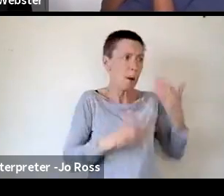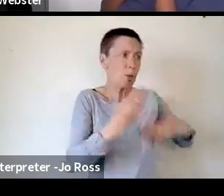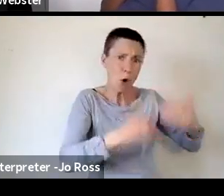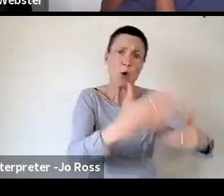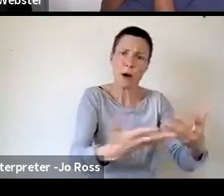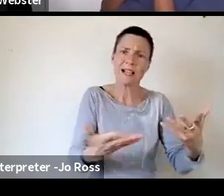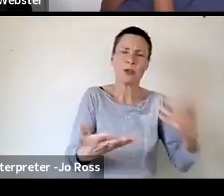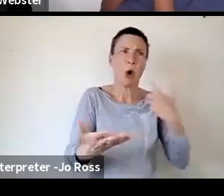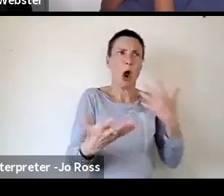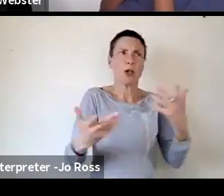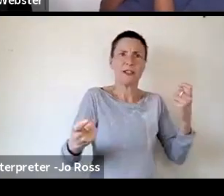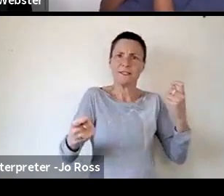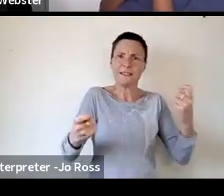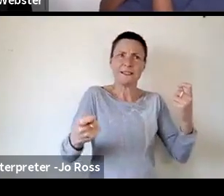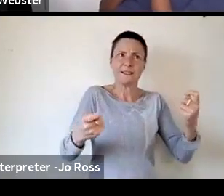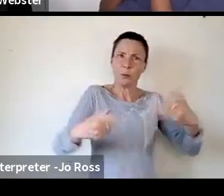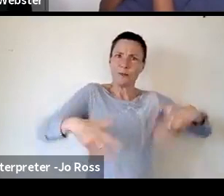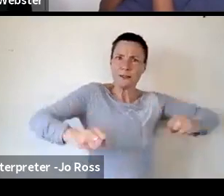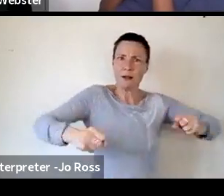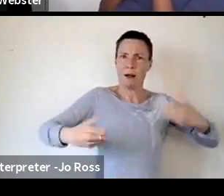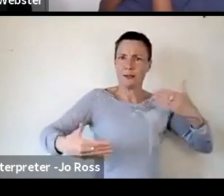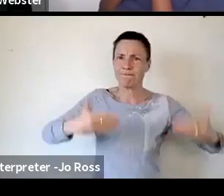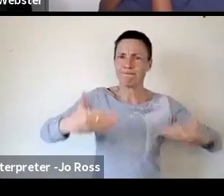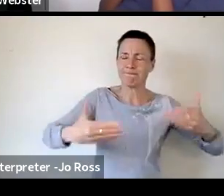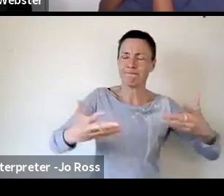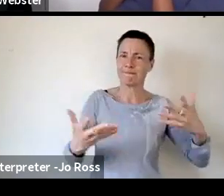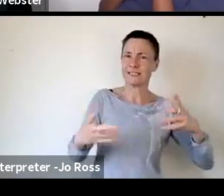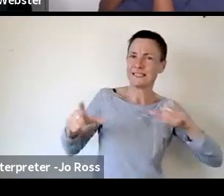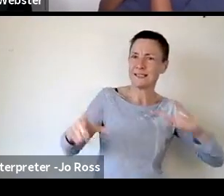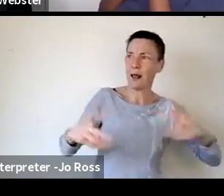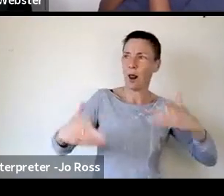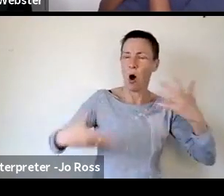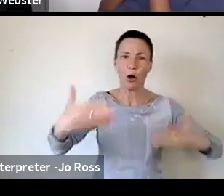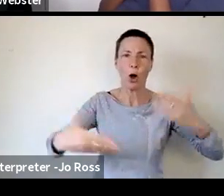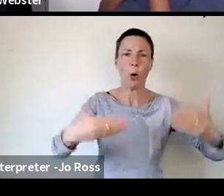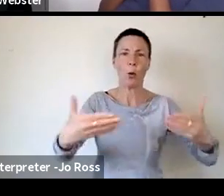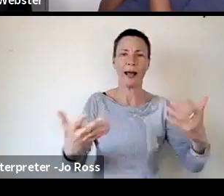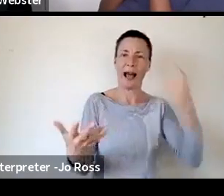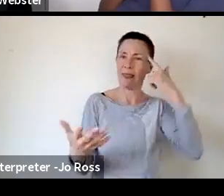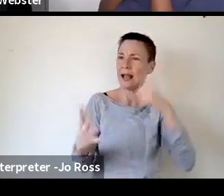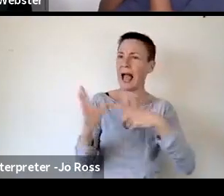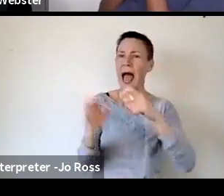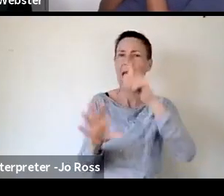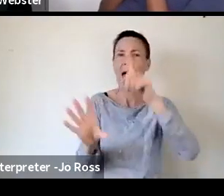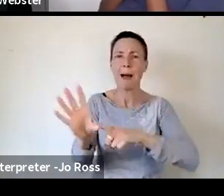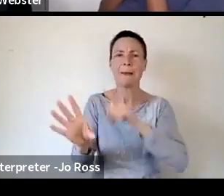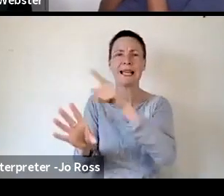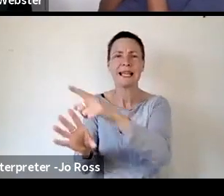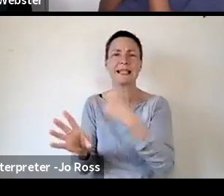or traction that is still ongoing. I think I've taken Abby's words